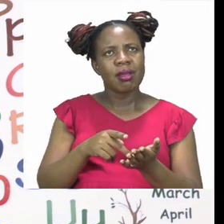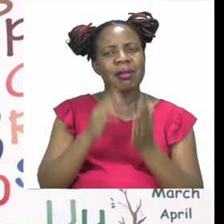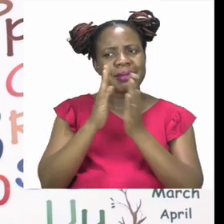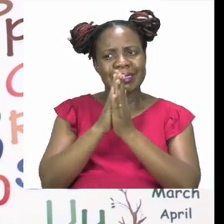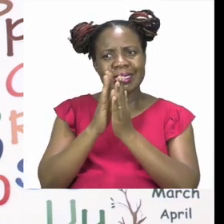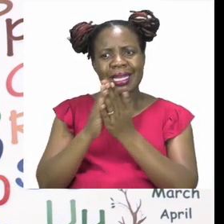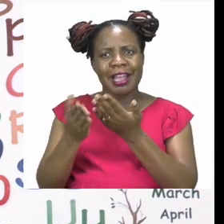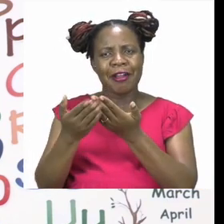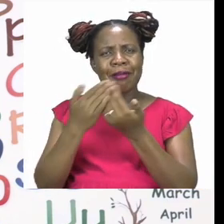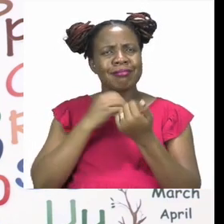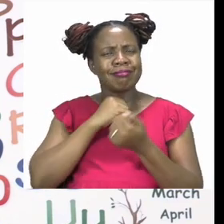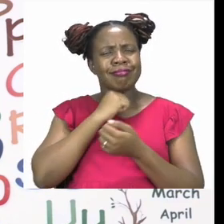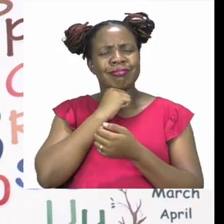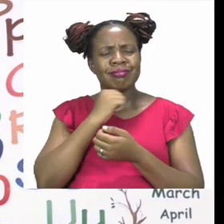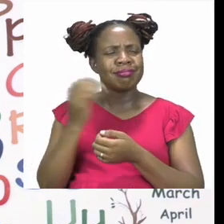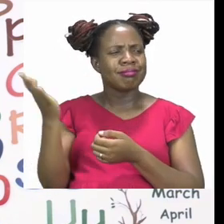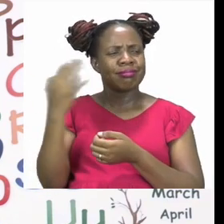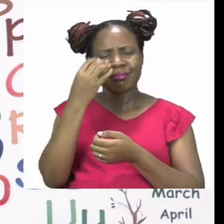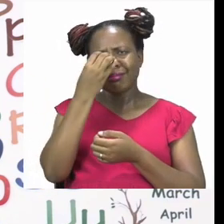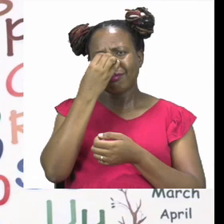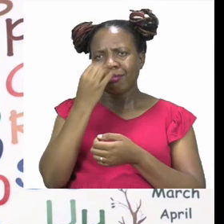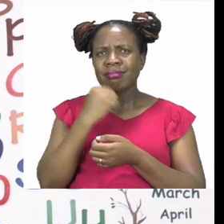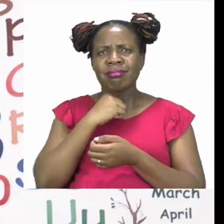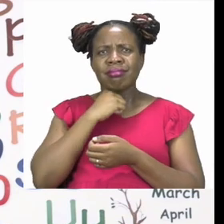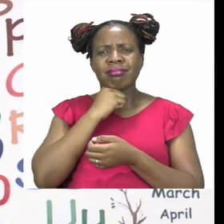Zoshi? Zoshi!